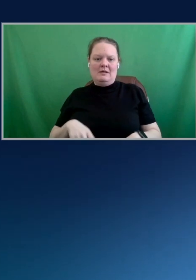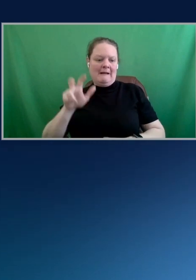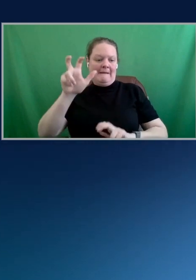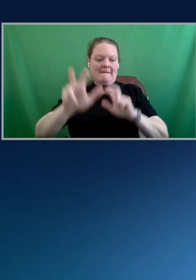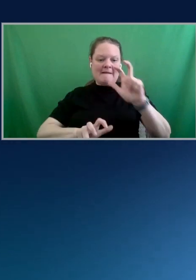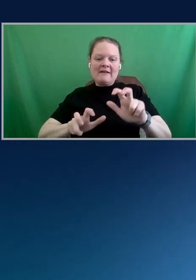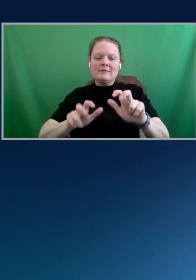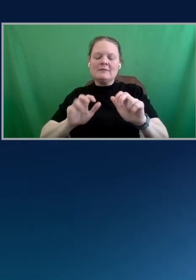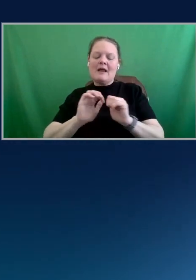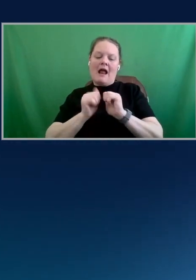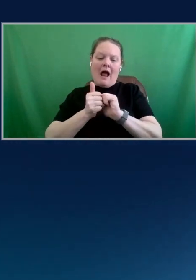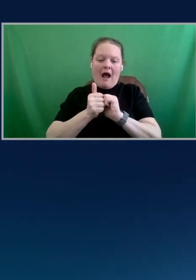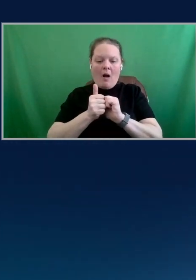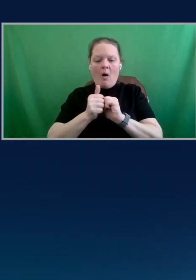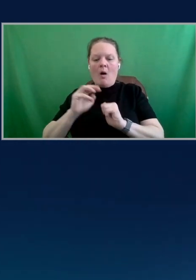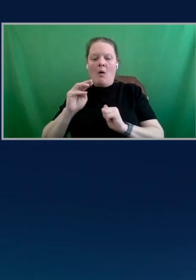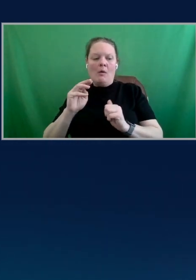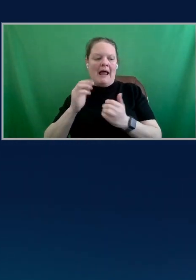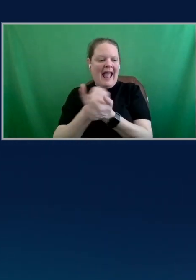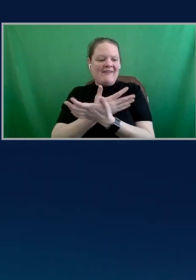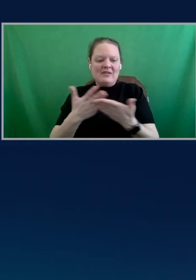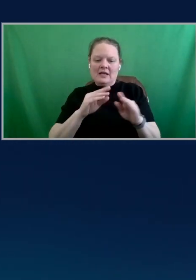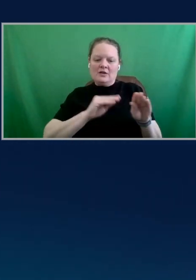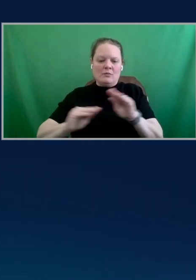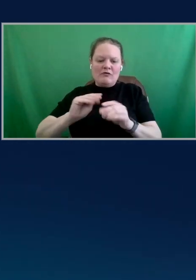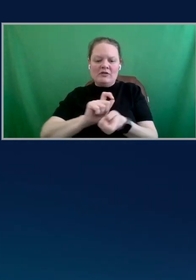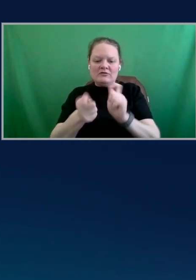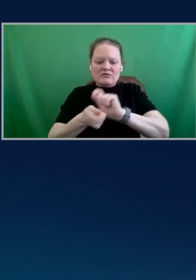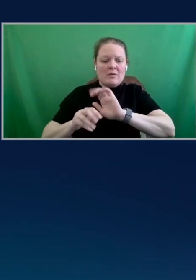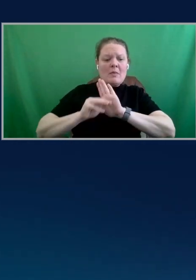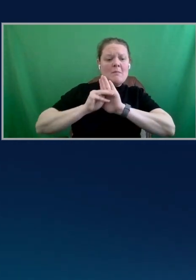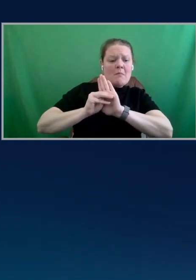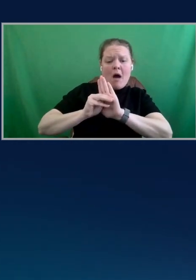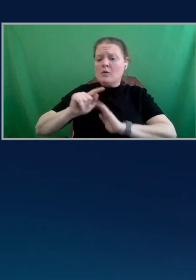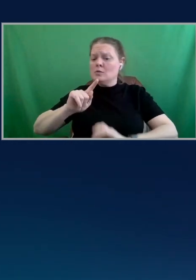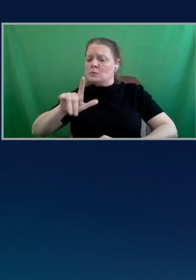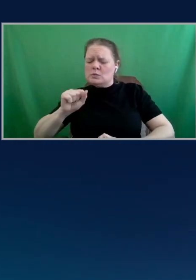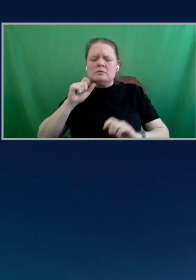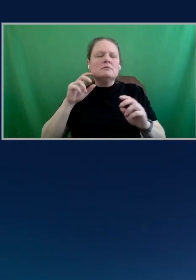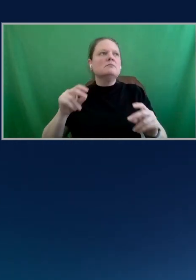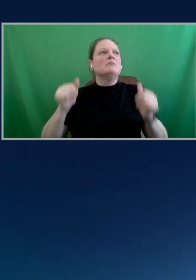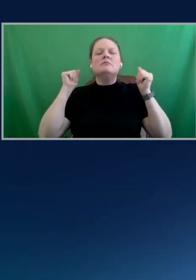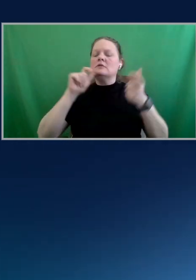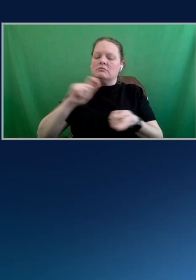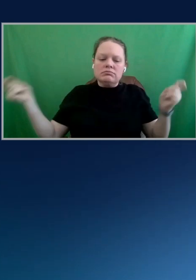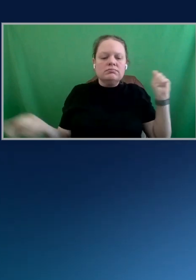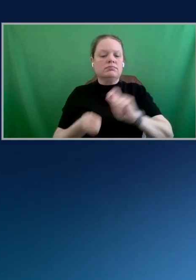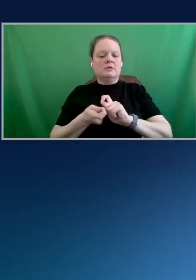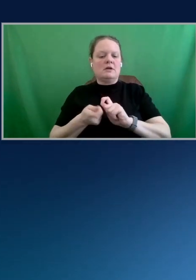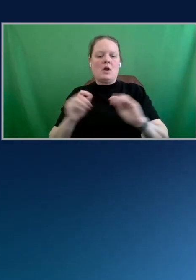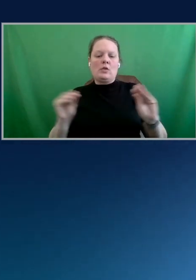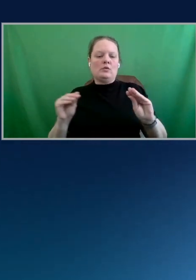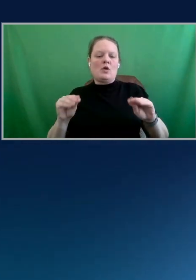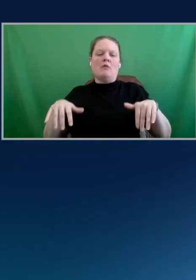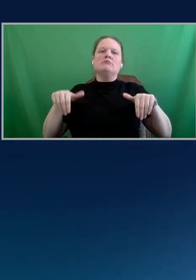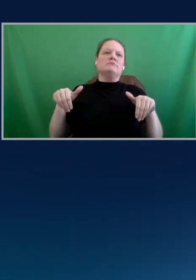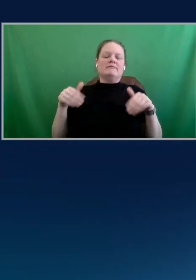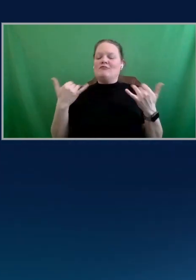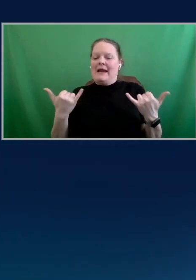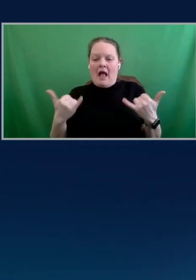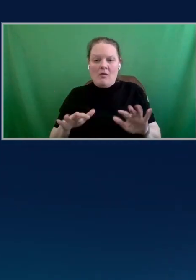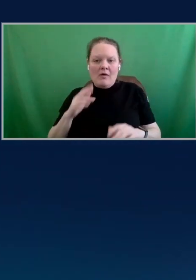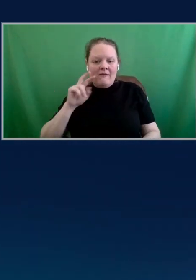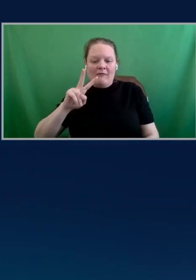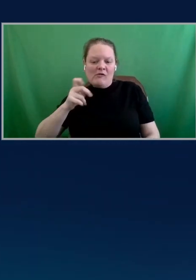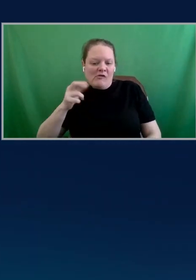that the market is moving in the model space and the tool space is just moving very quickly. And so there's no resting on laurels right now for vendors or for people